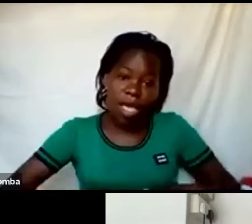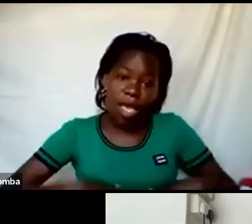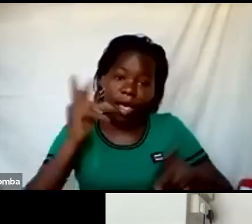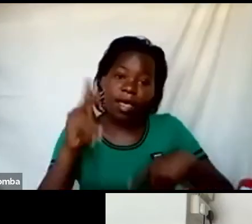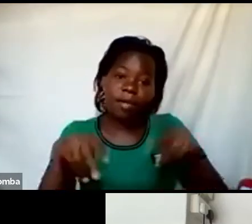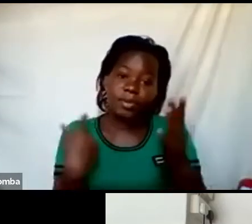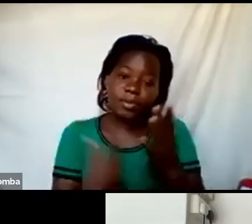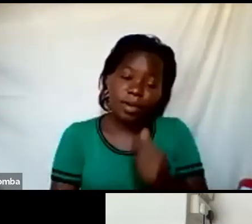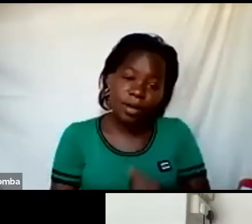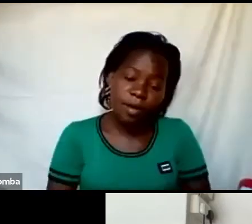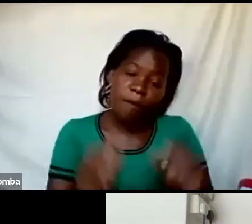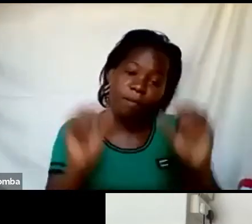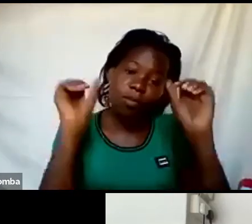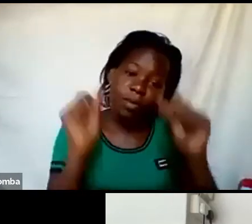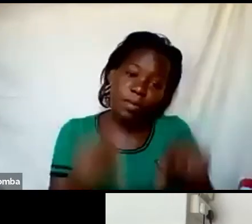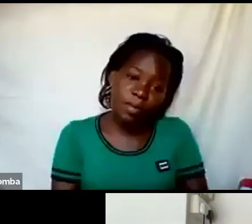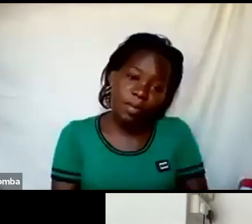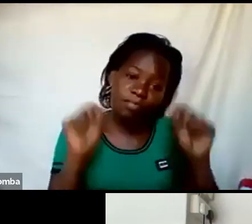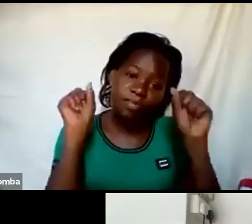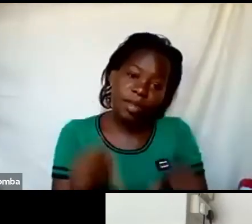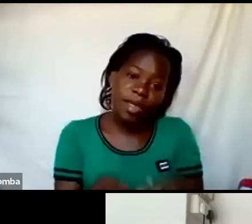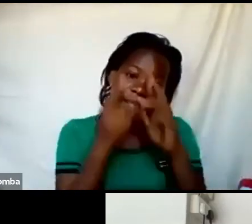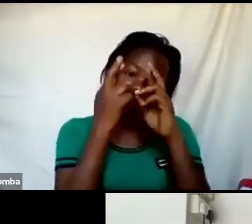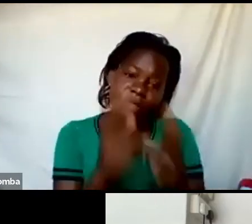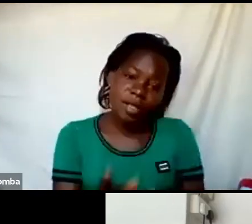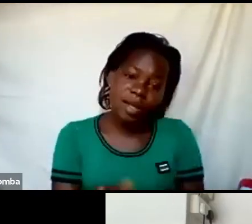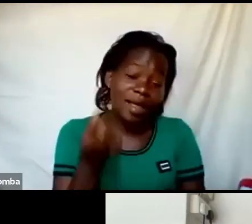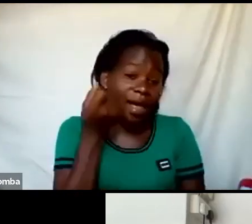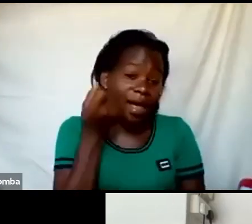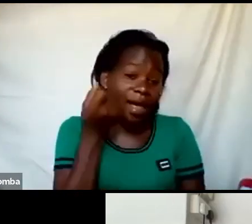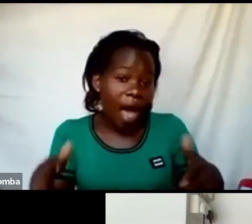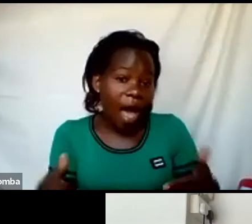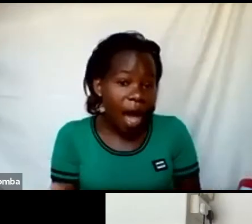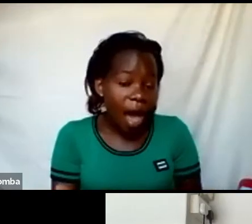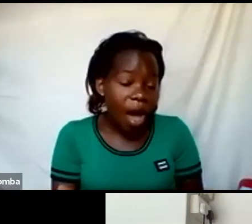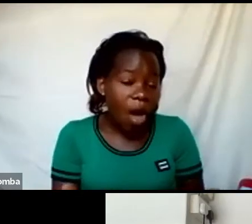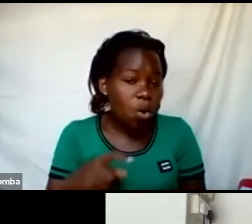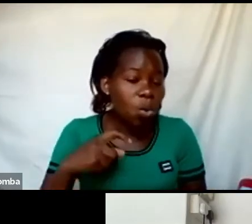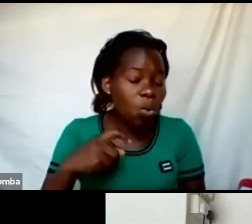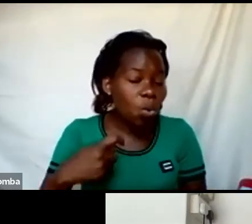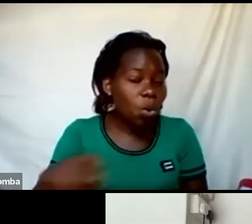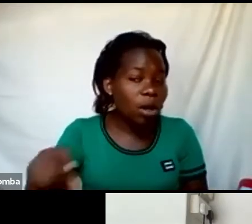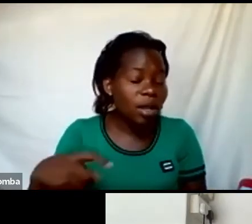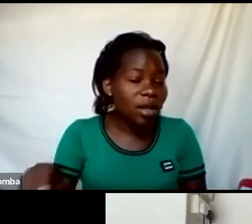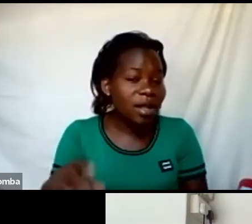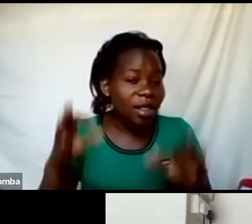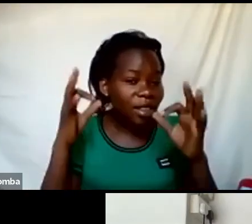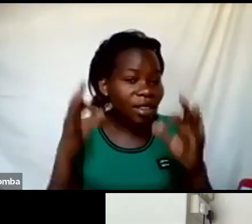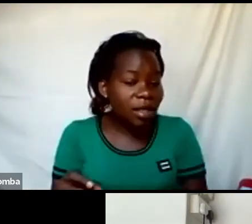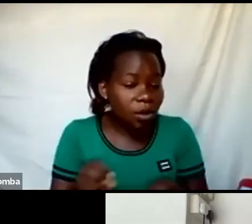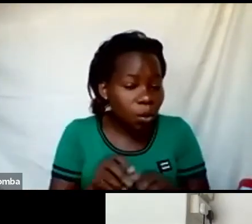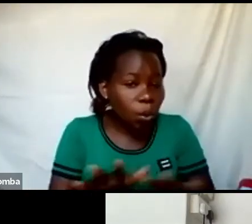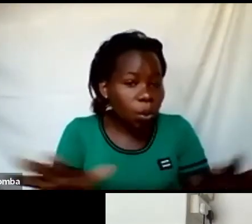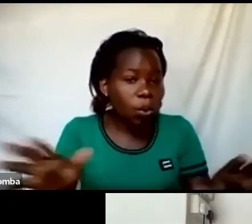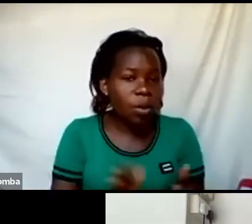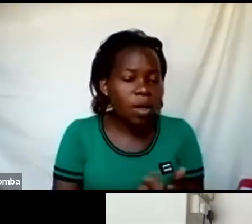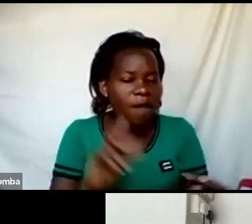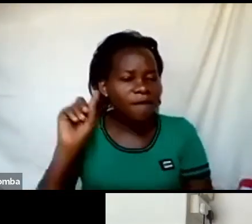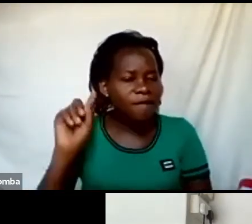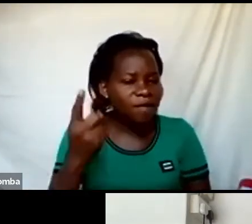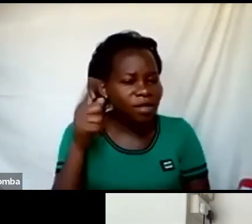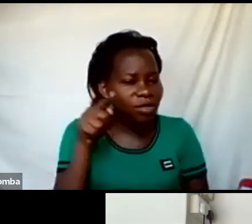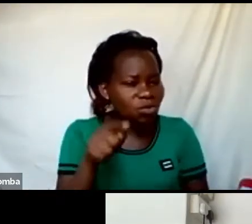need to start appreciating how far a quality product goes. First of all, as you